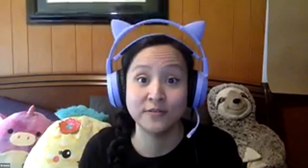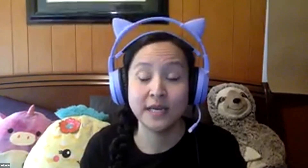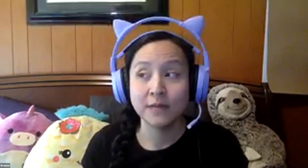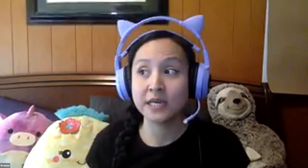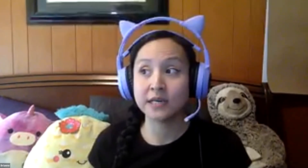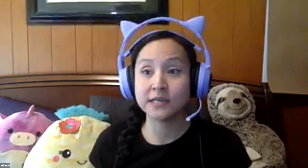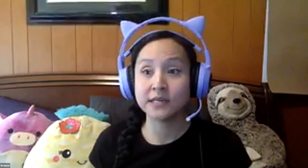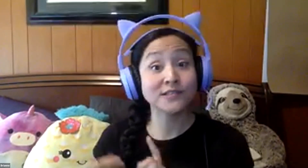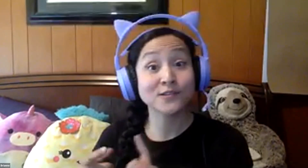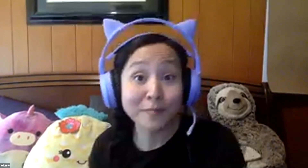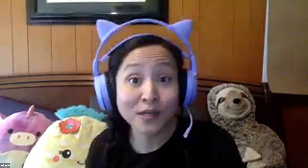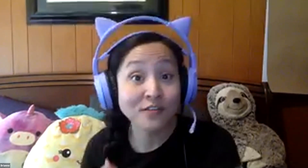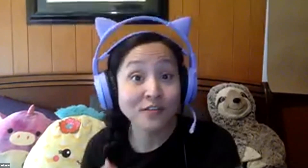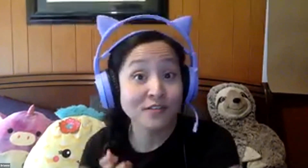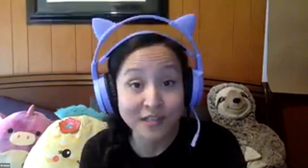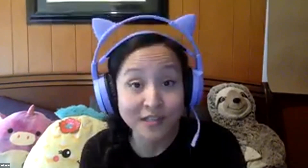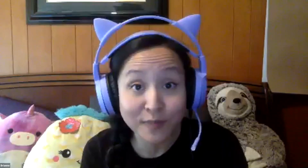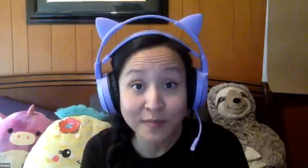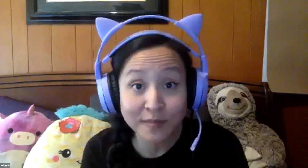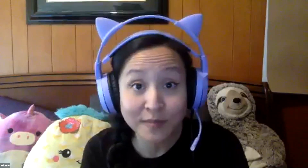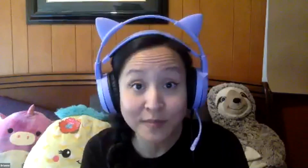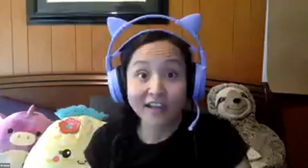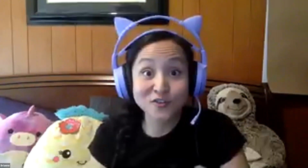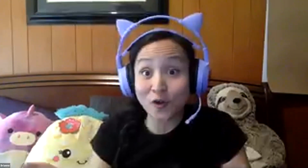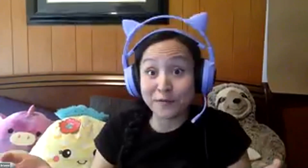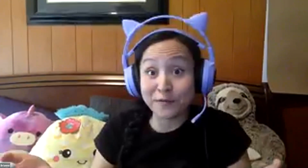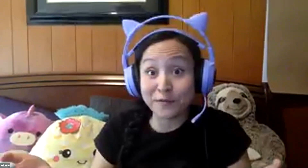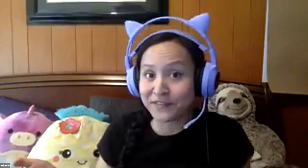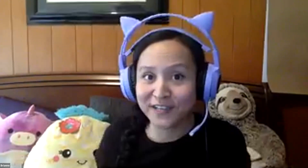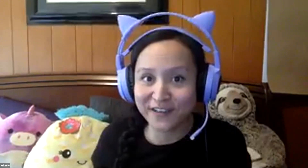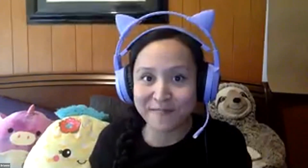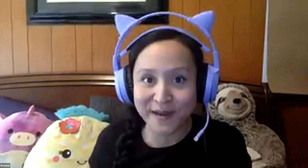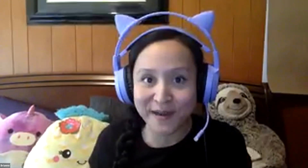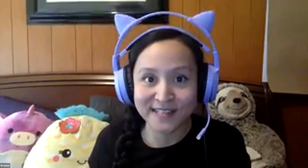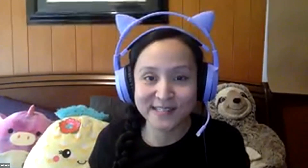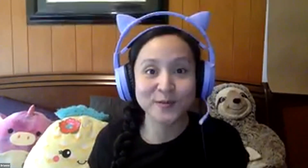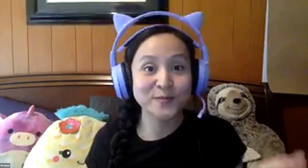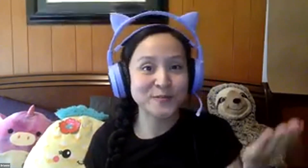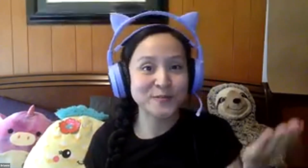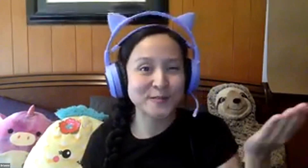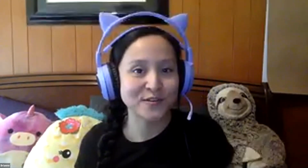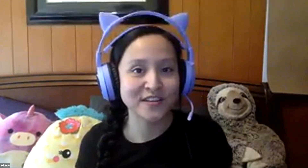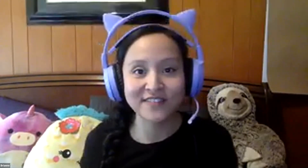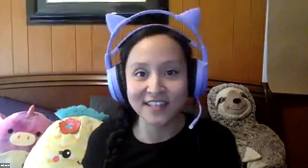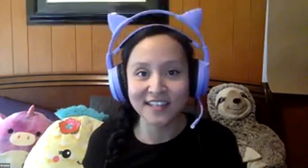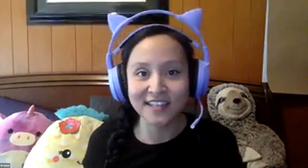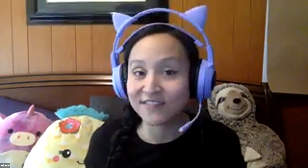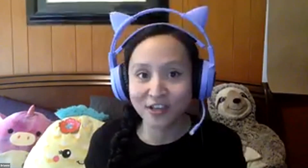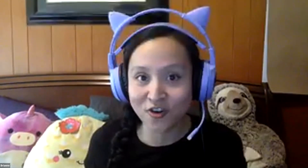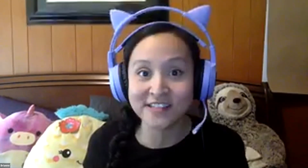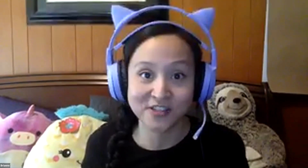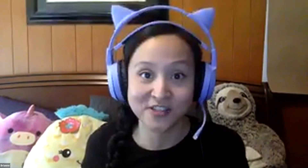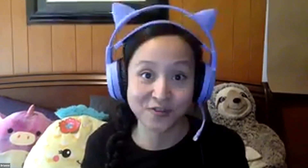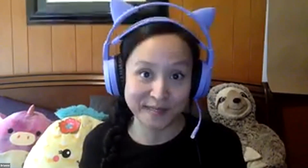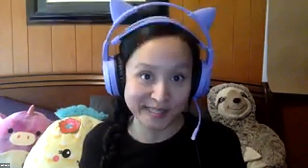worked out because when his grandparents couldn't babysit, I just drop him off at the great-grandparents, which was super convenient